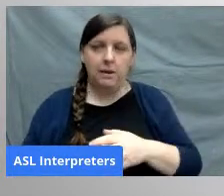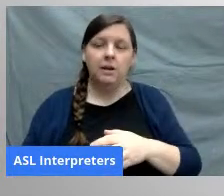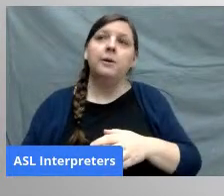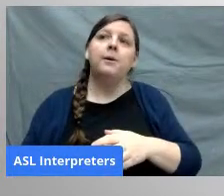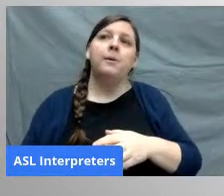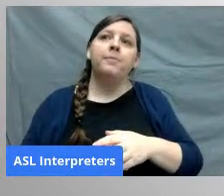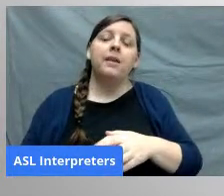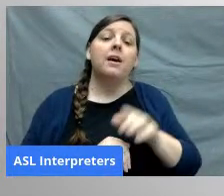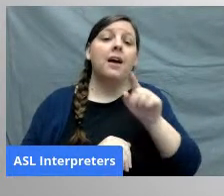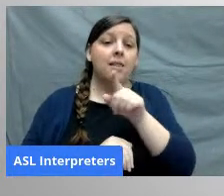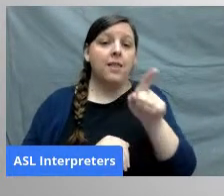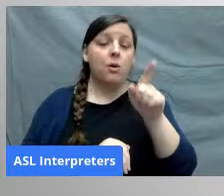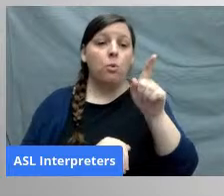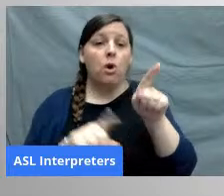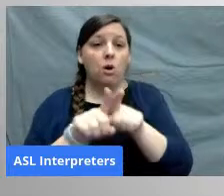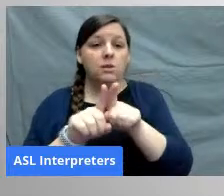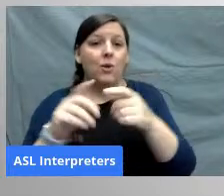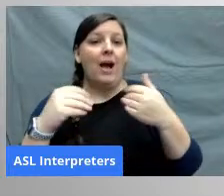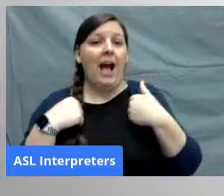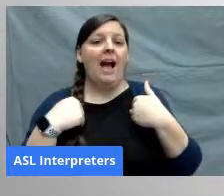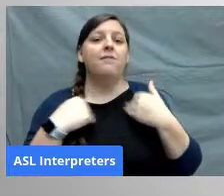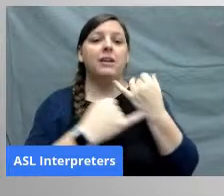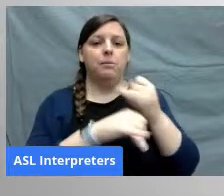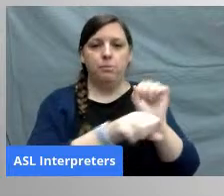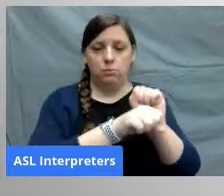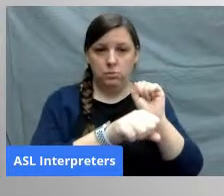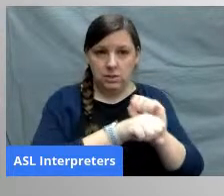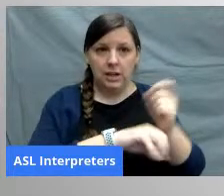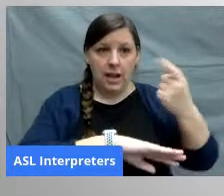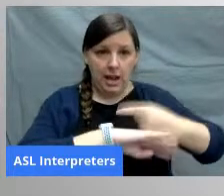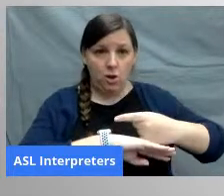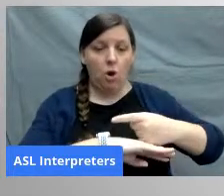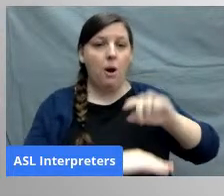an asynchronous day on the 11th, which counts